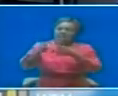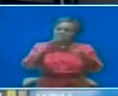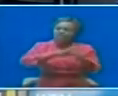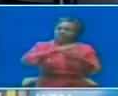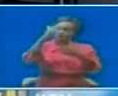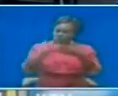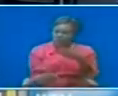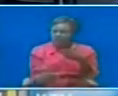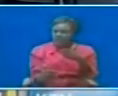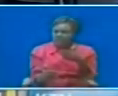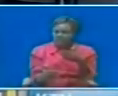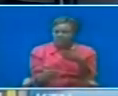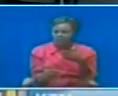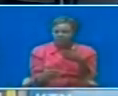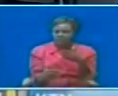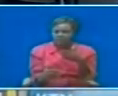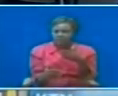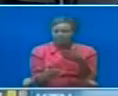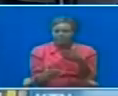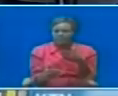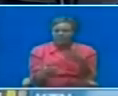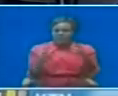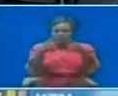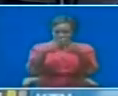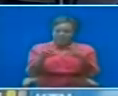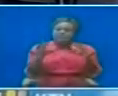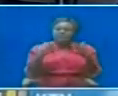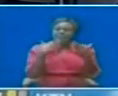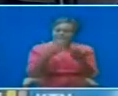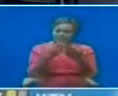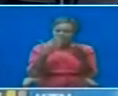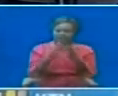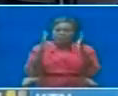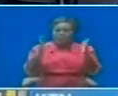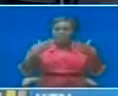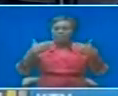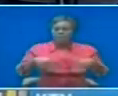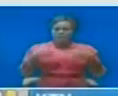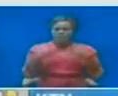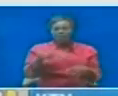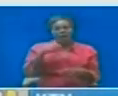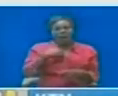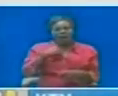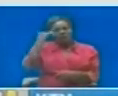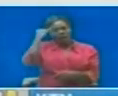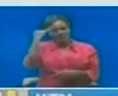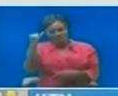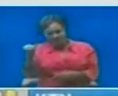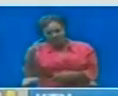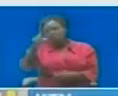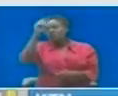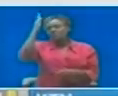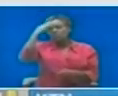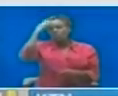had a lot of time to talk about this business, but we do appreciate, I'm sure now people have a clue on what exactly they should